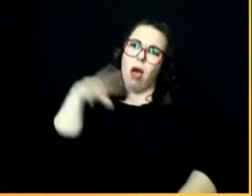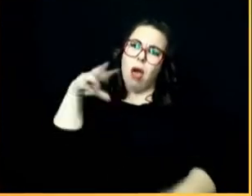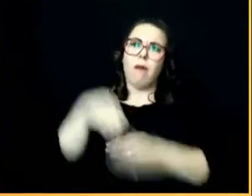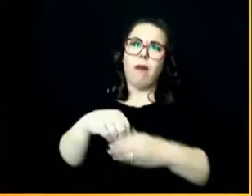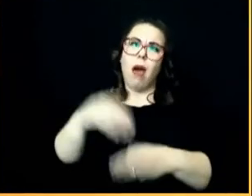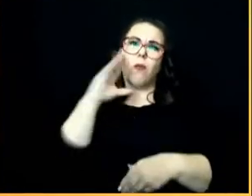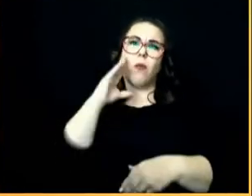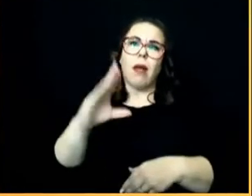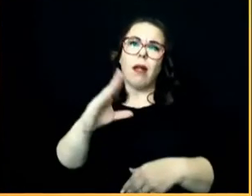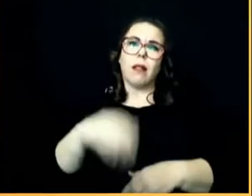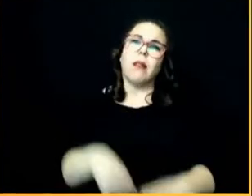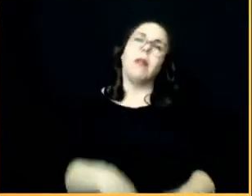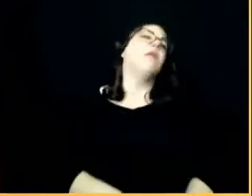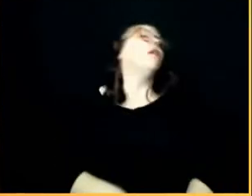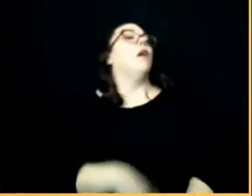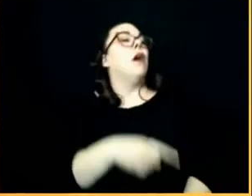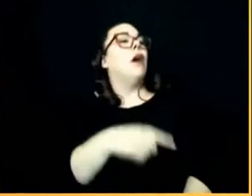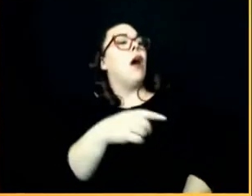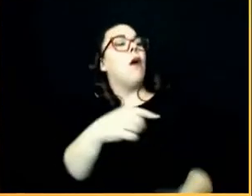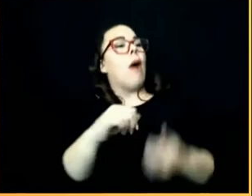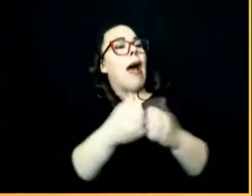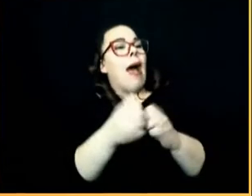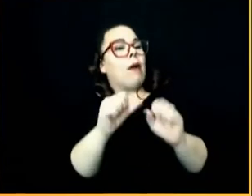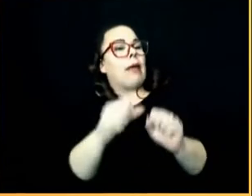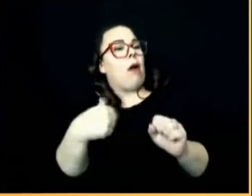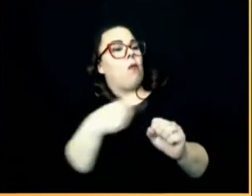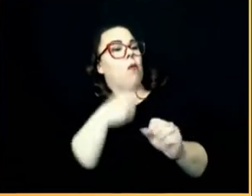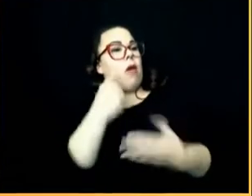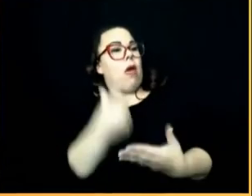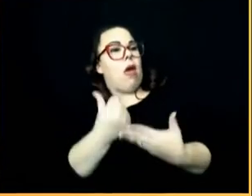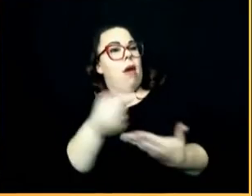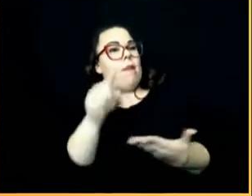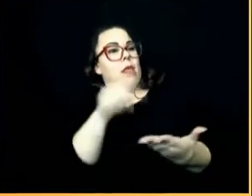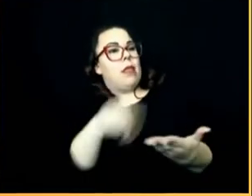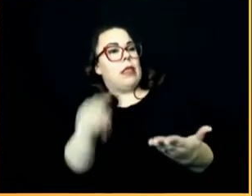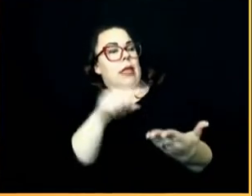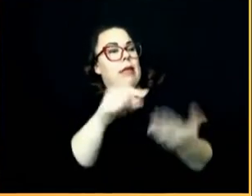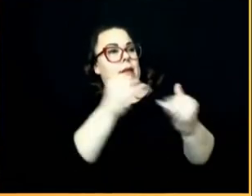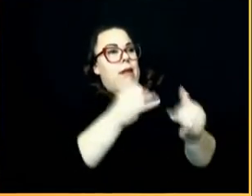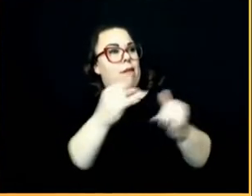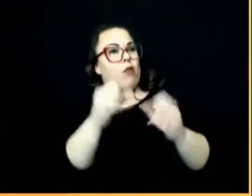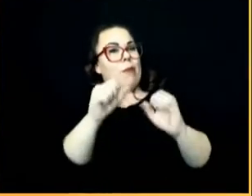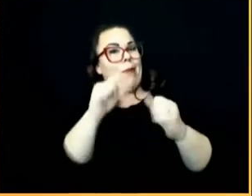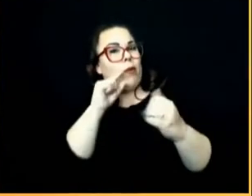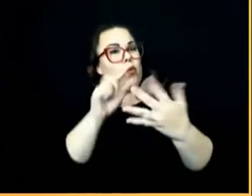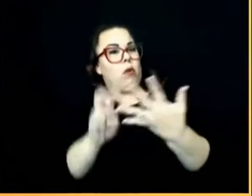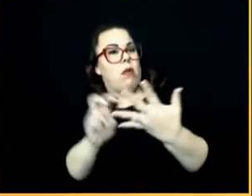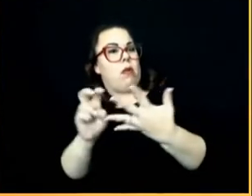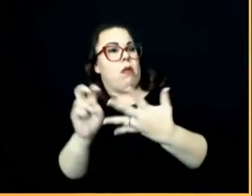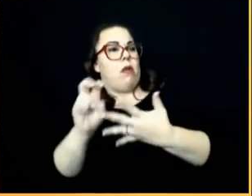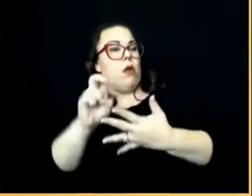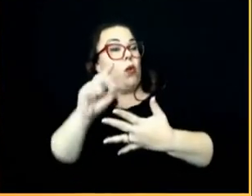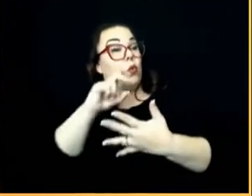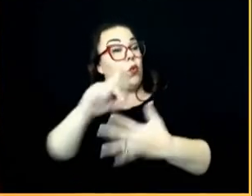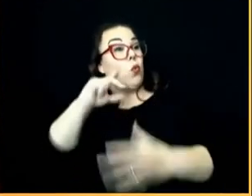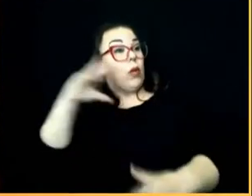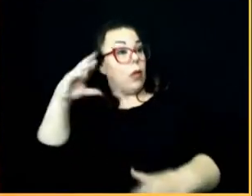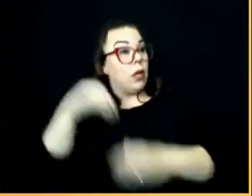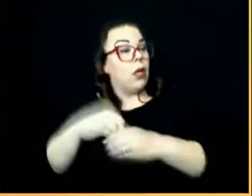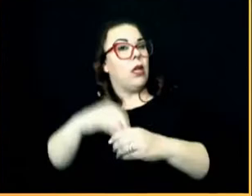to respond to them? So we've spoken really powerfully about how individual trans people just say, you know what, I'm going to go out and do this. I'm sick